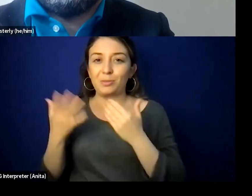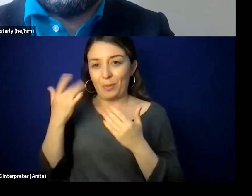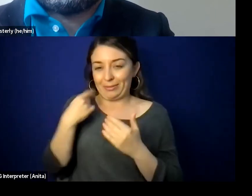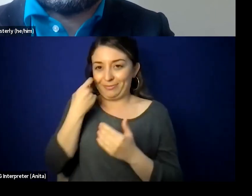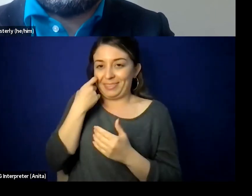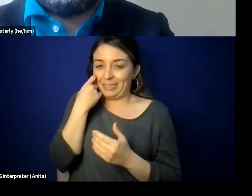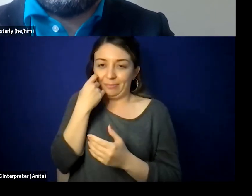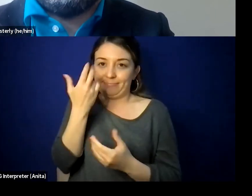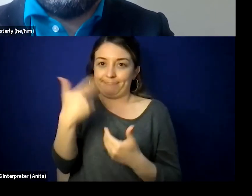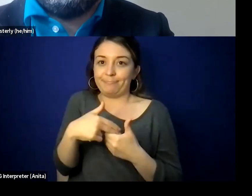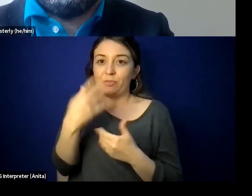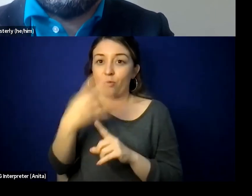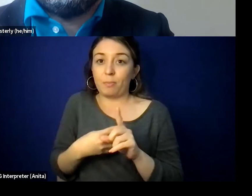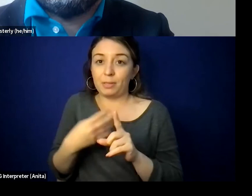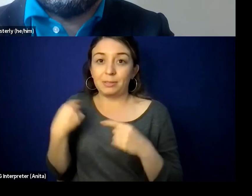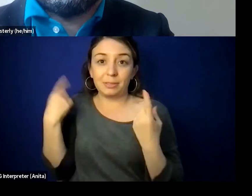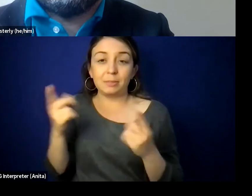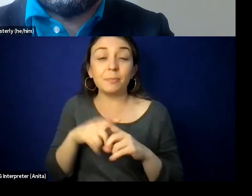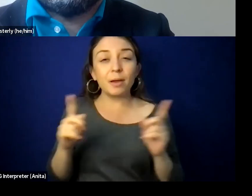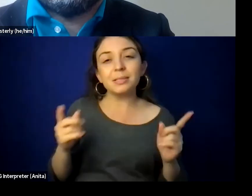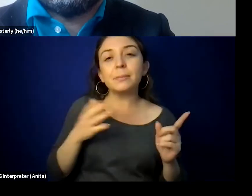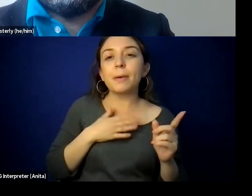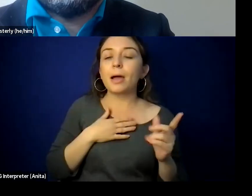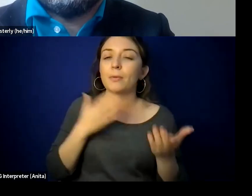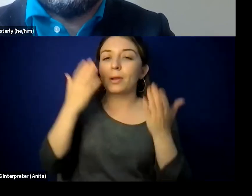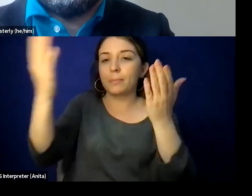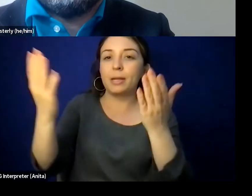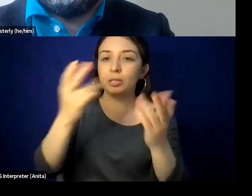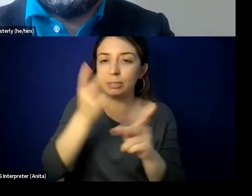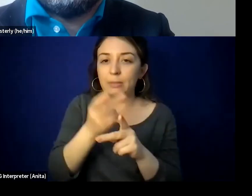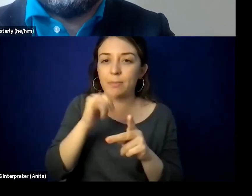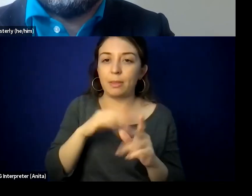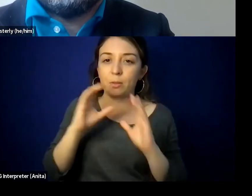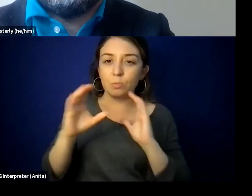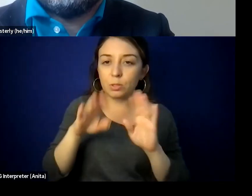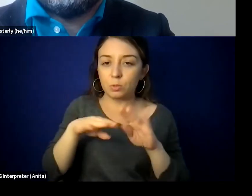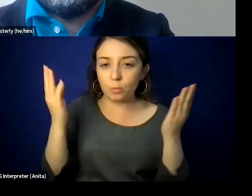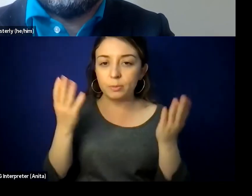So I think that's one of the ways that I would recommend.